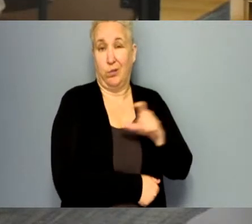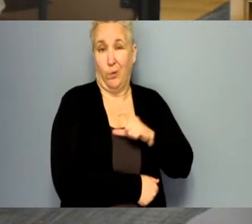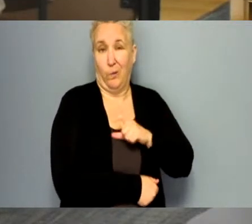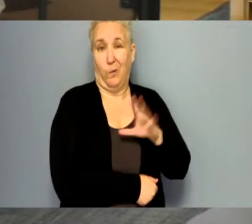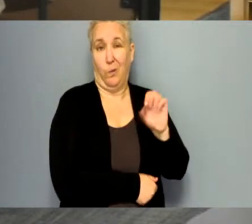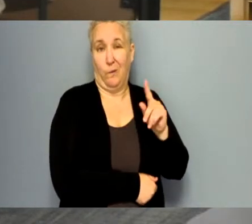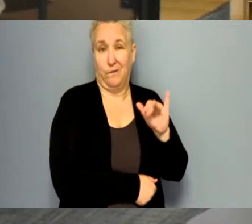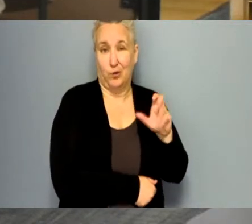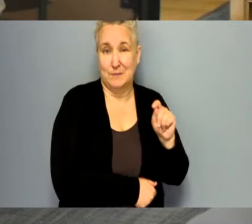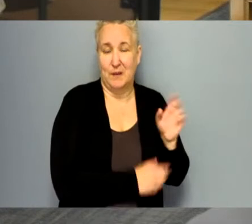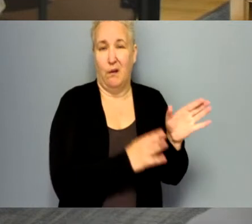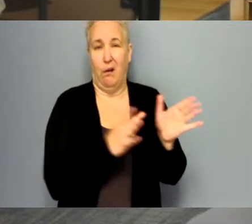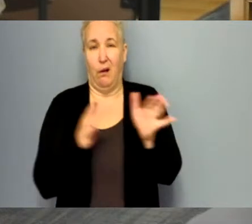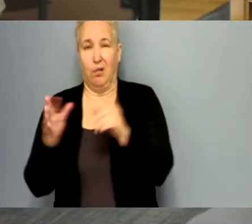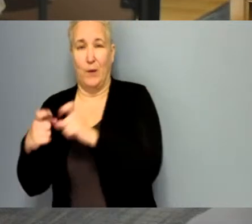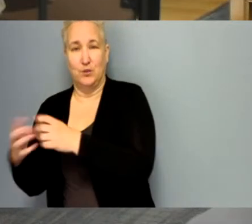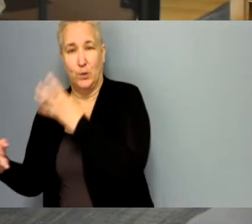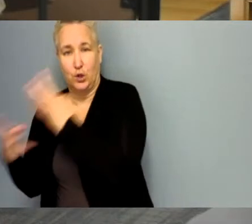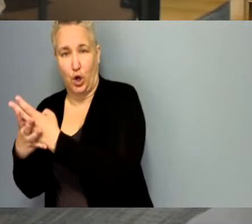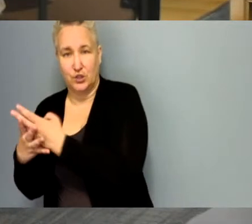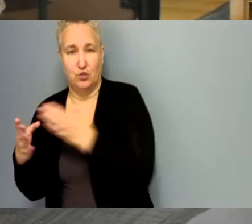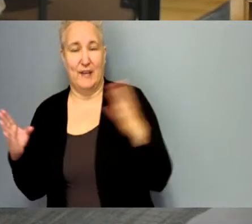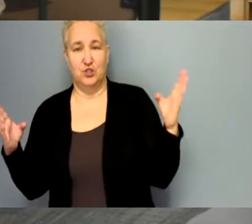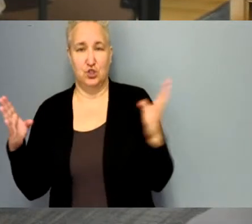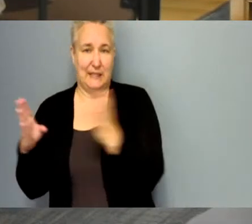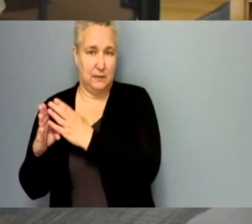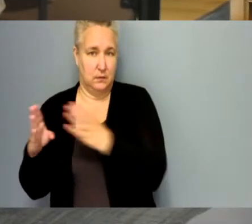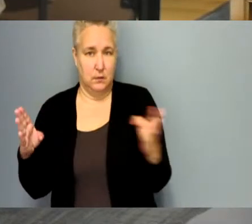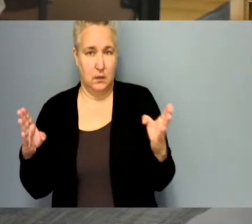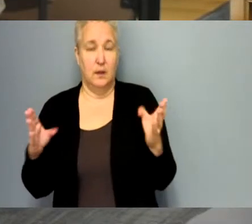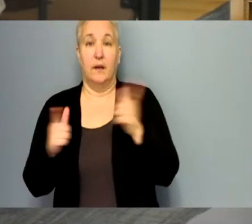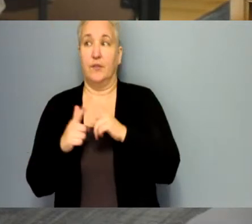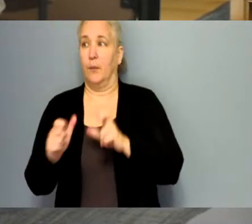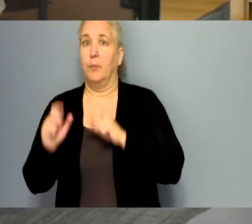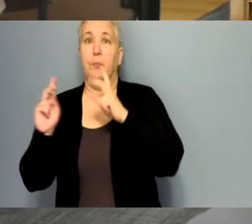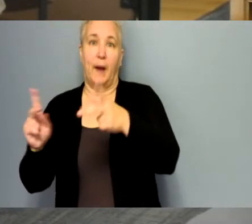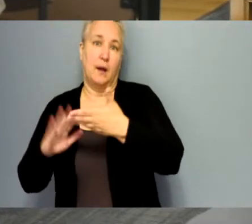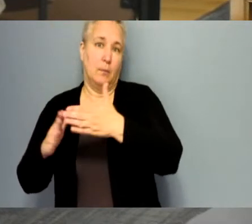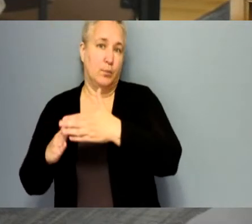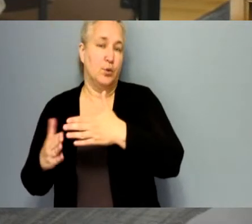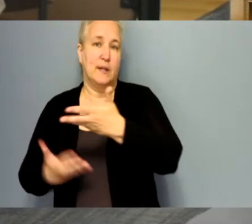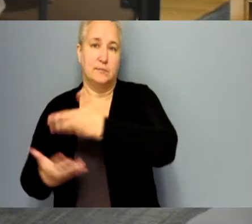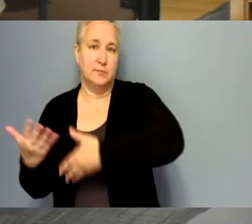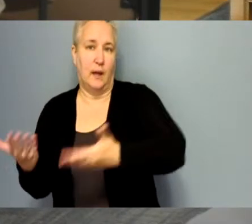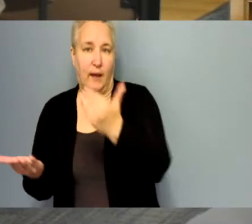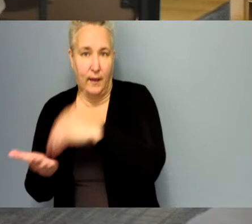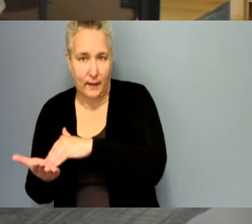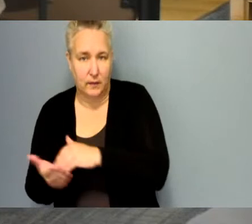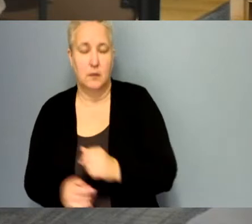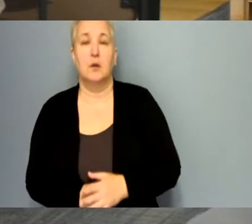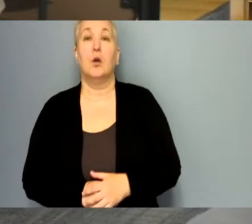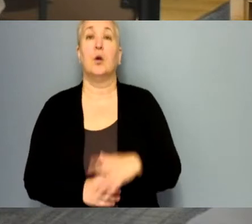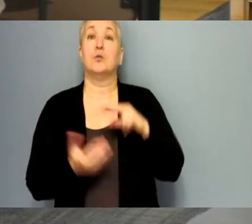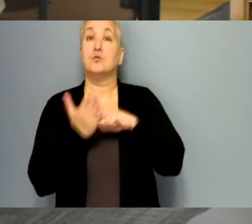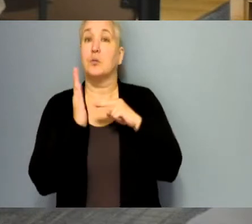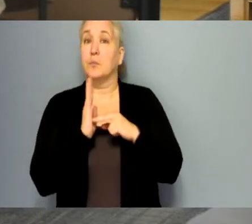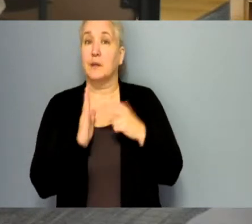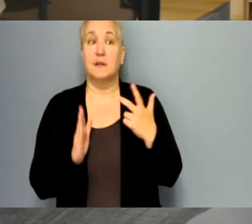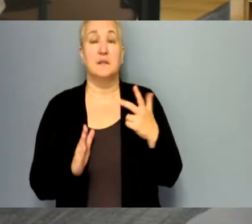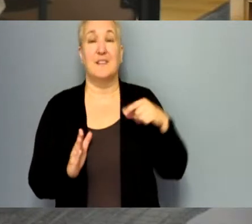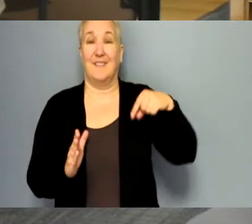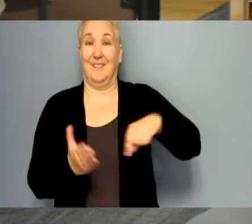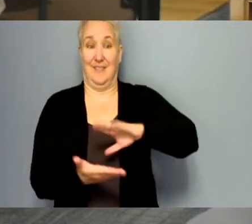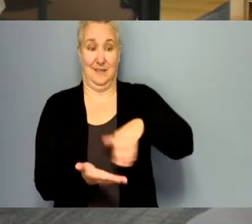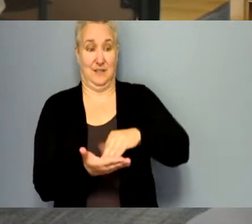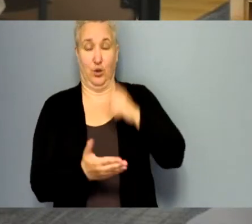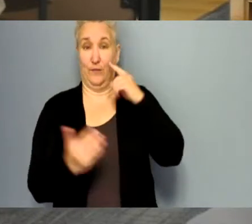all the way through incarceration and then re-entry back into the community. And so the purpose of this center